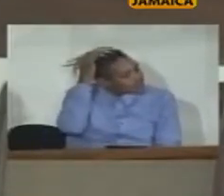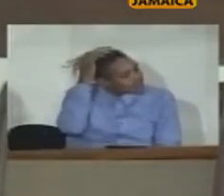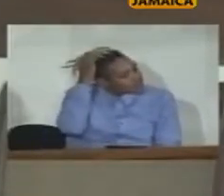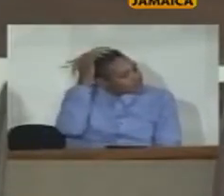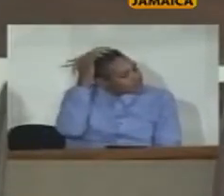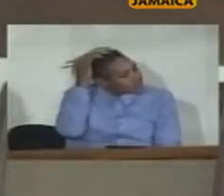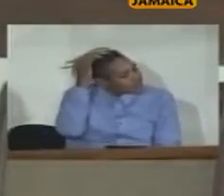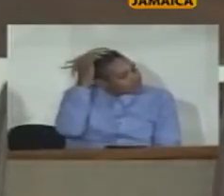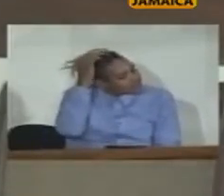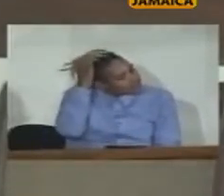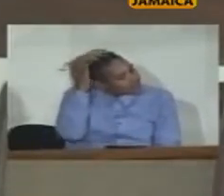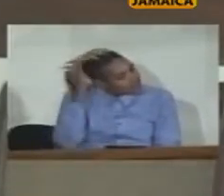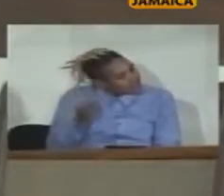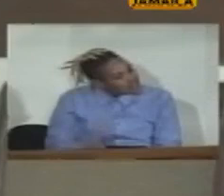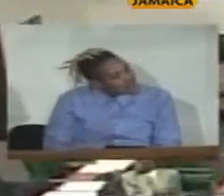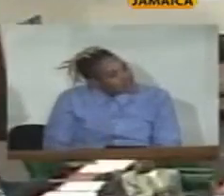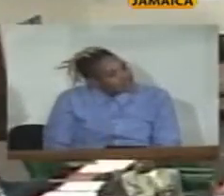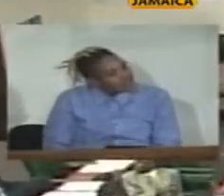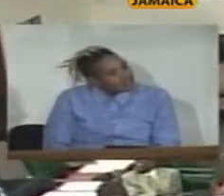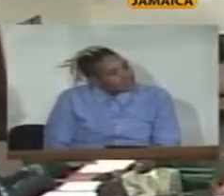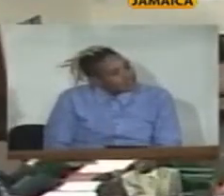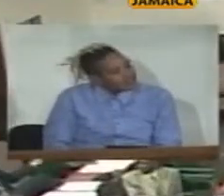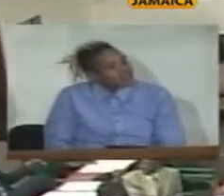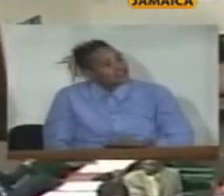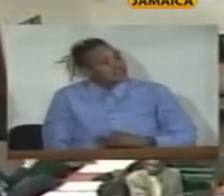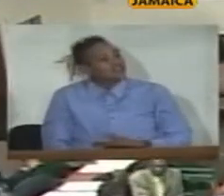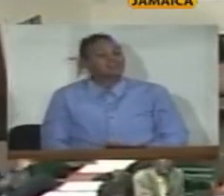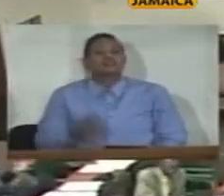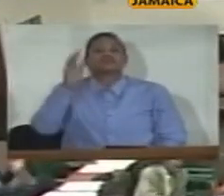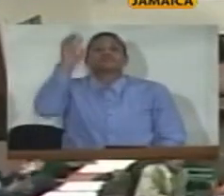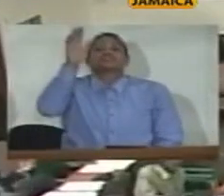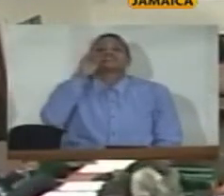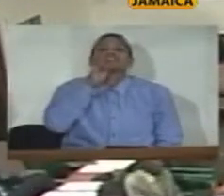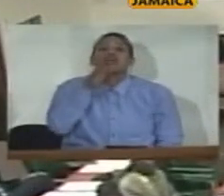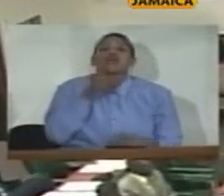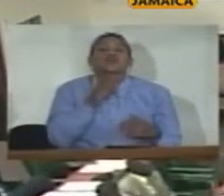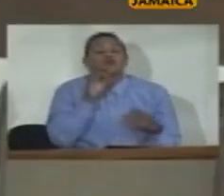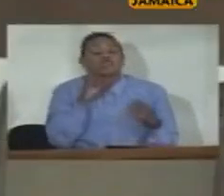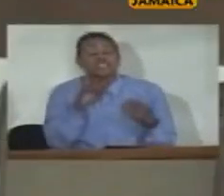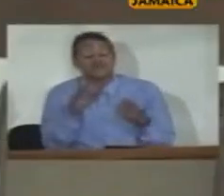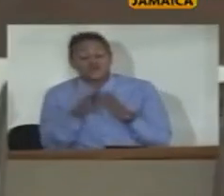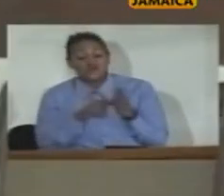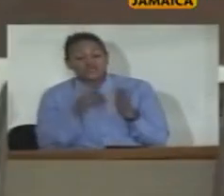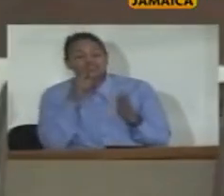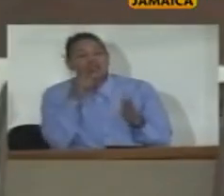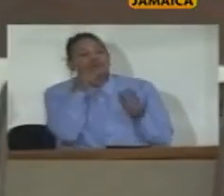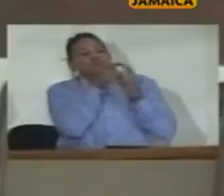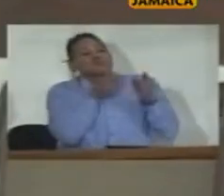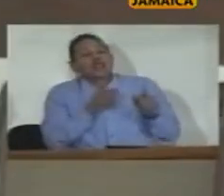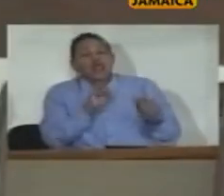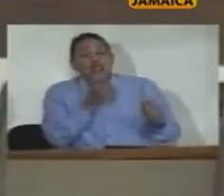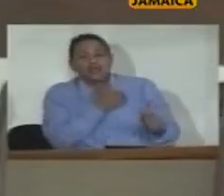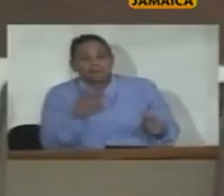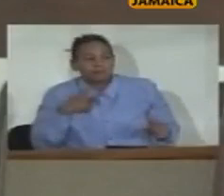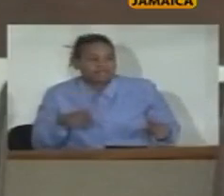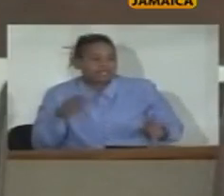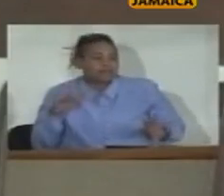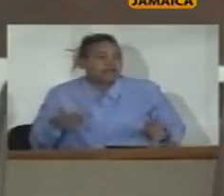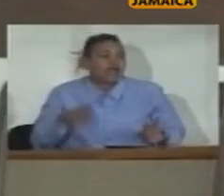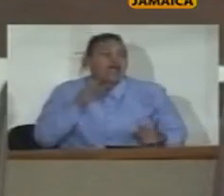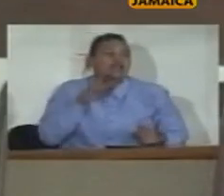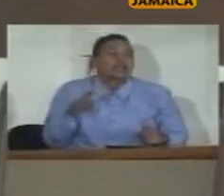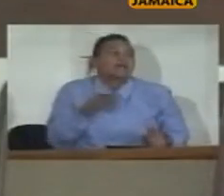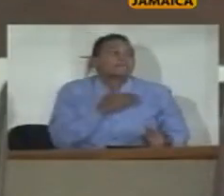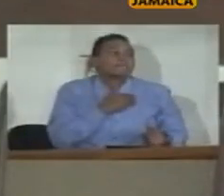Samuda. Let me hear The it. standing order says that Mr. motive should not be ascribed to any member in this House. And the House leader